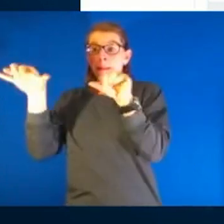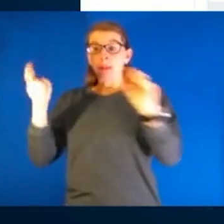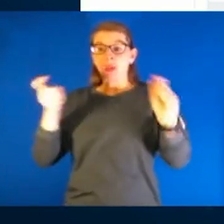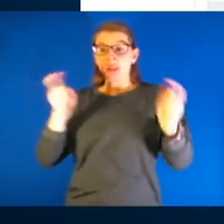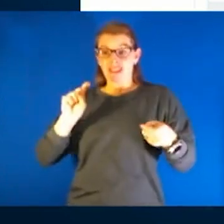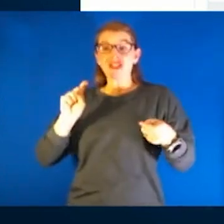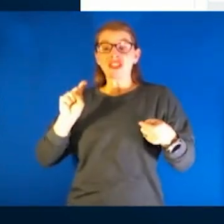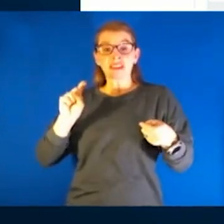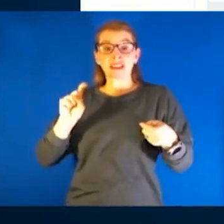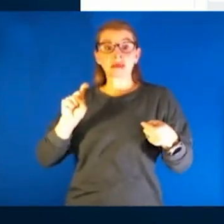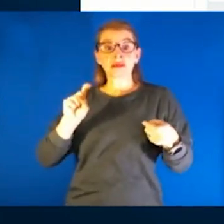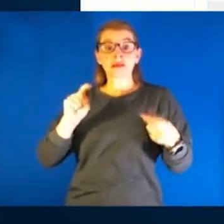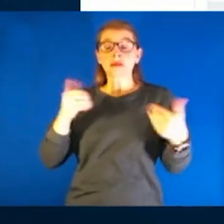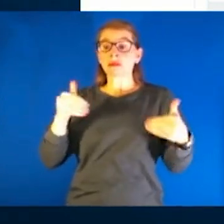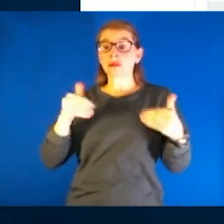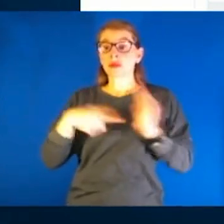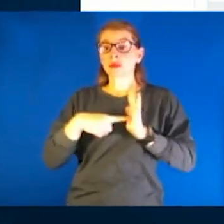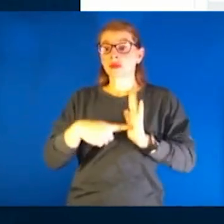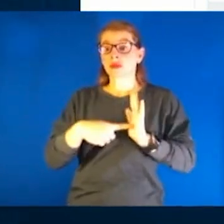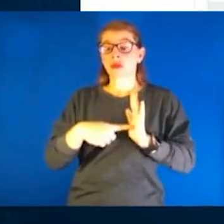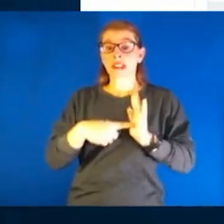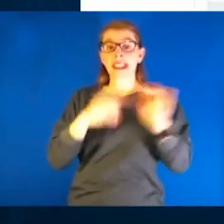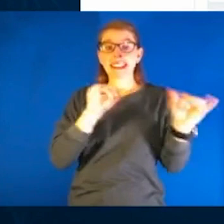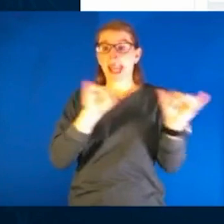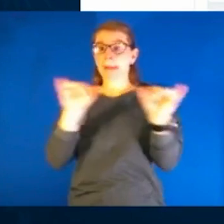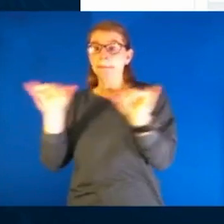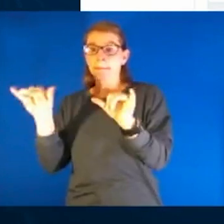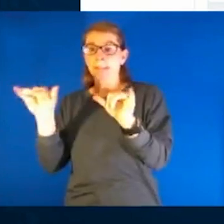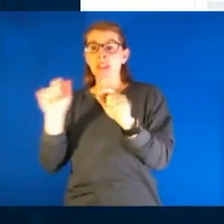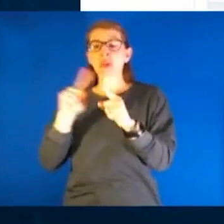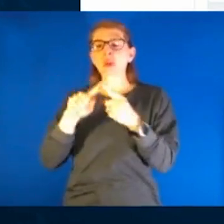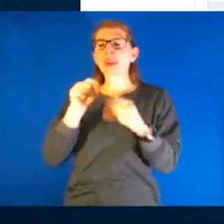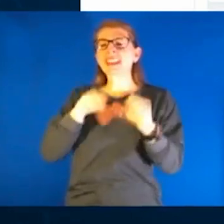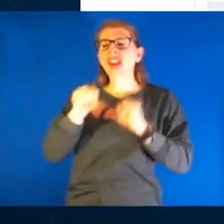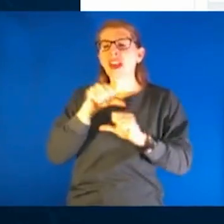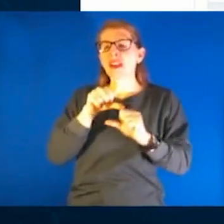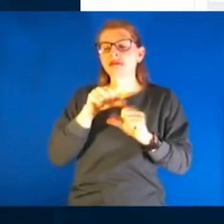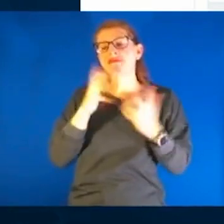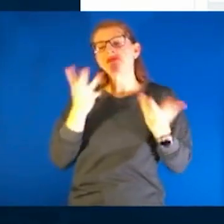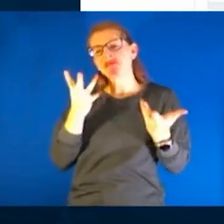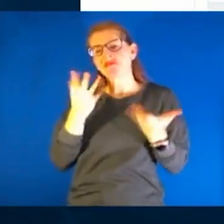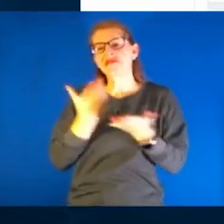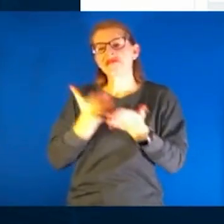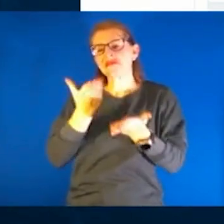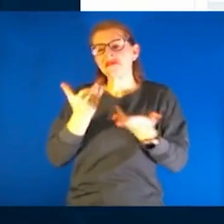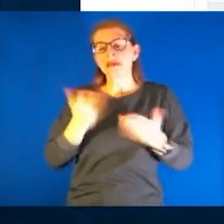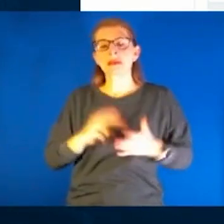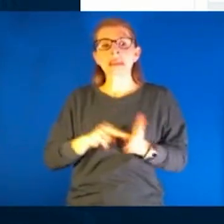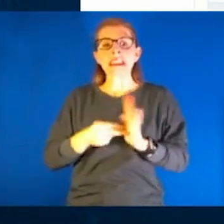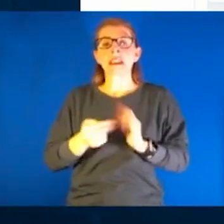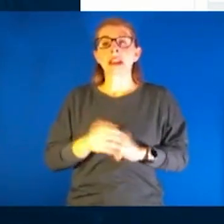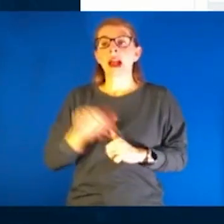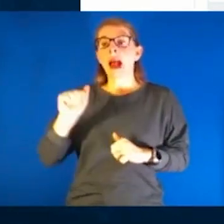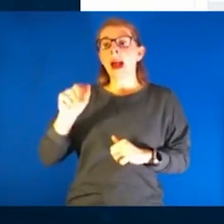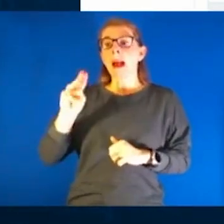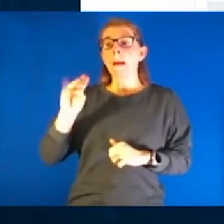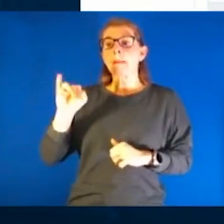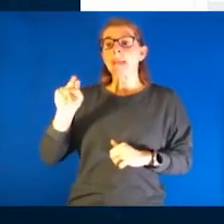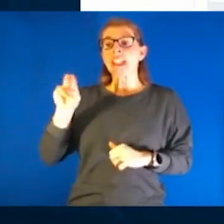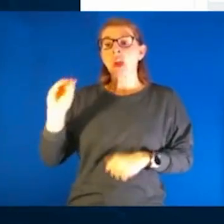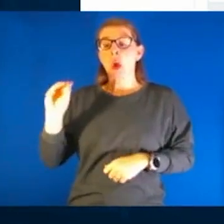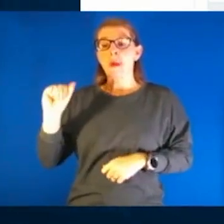all signifying that those are similar to each other. The biggest ones that we have seen, and these are again amino acid substitutions